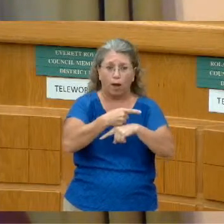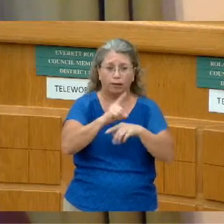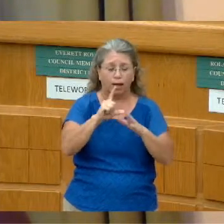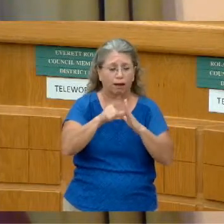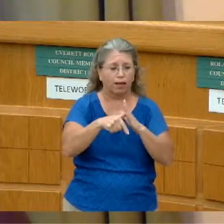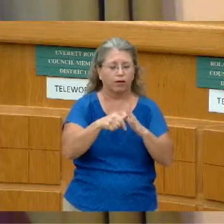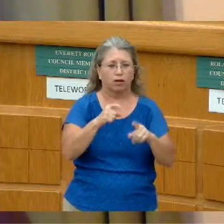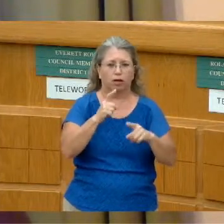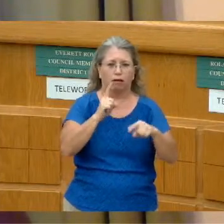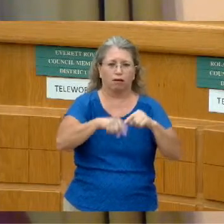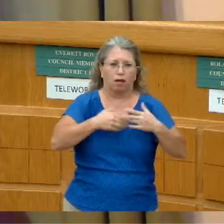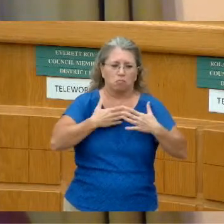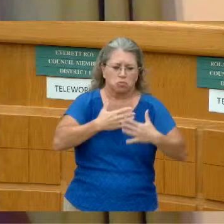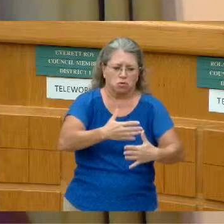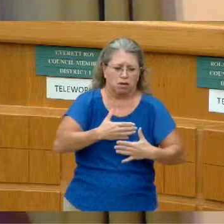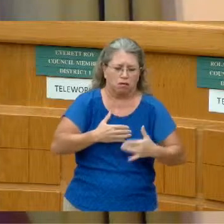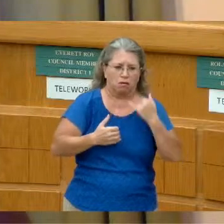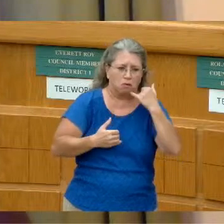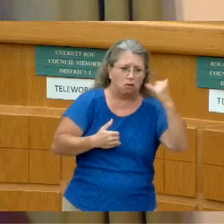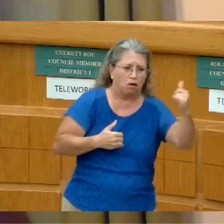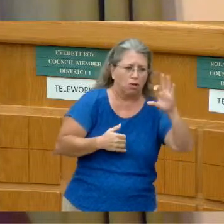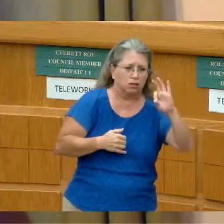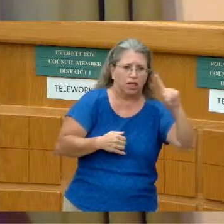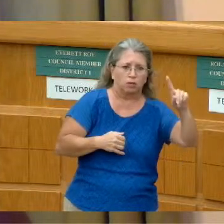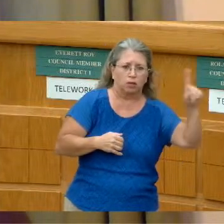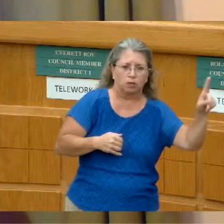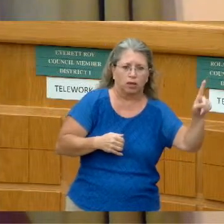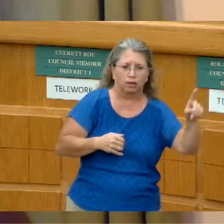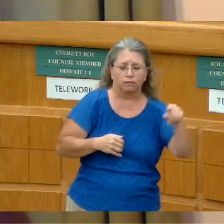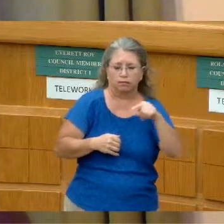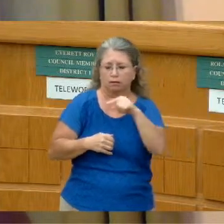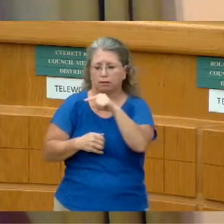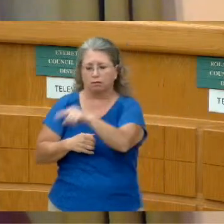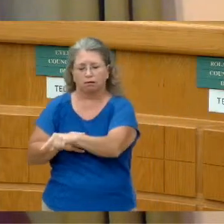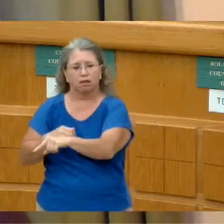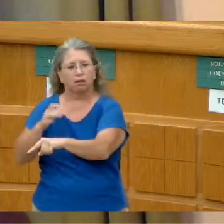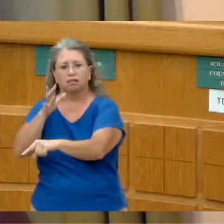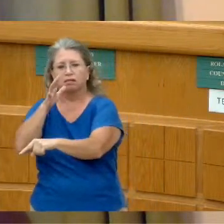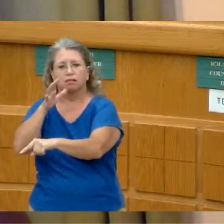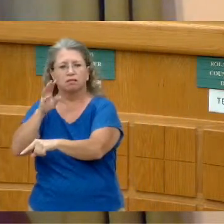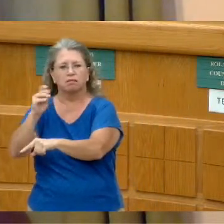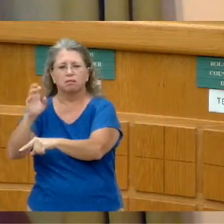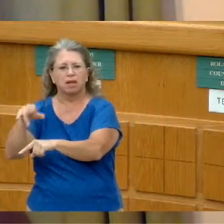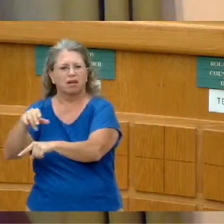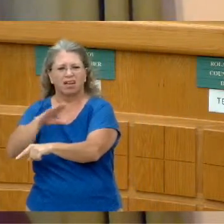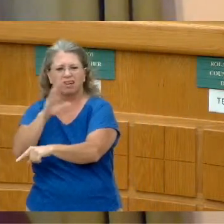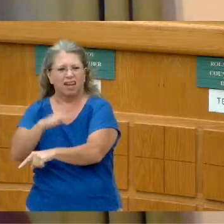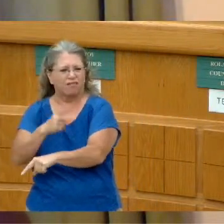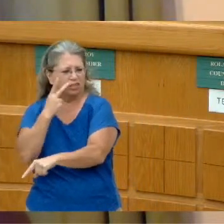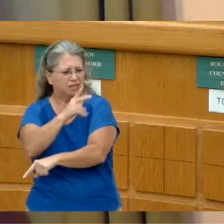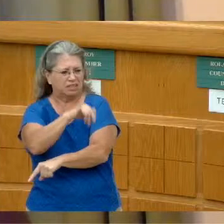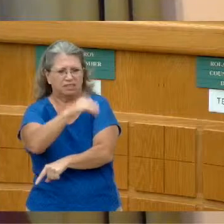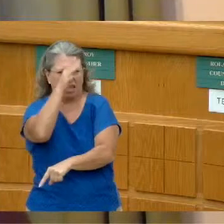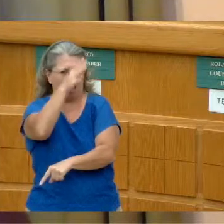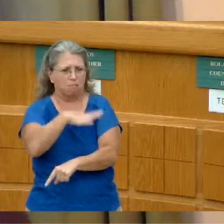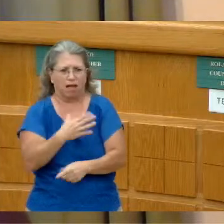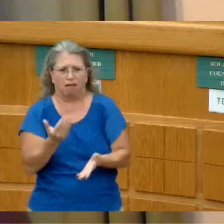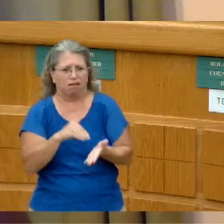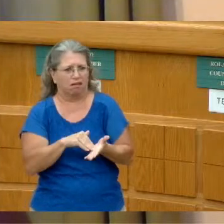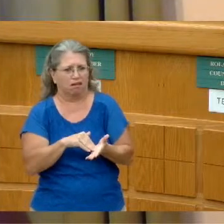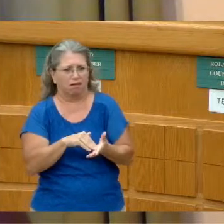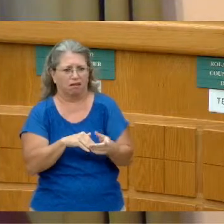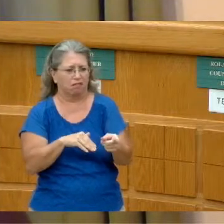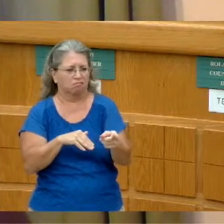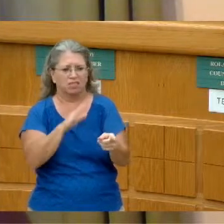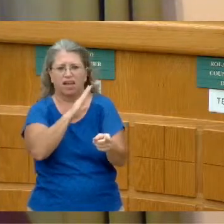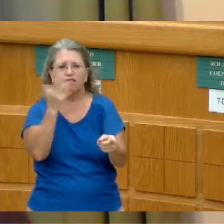calls 911. Mary never sees Grandpa John again, nor does she know that Grandpa John passed away a few days after